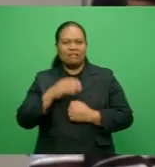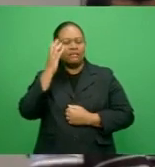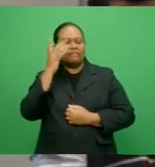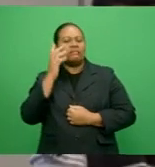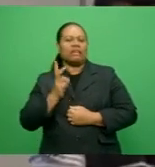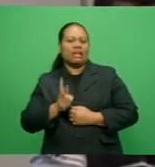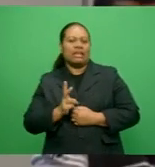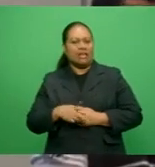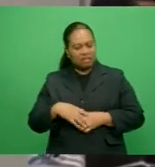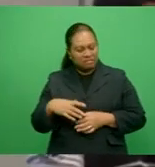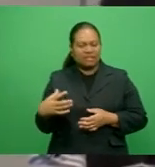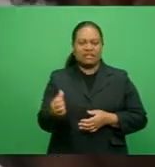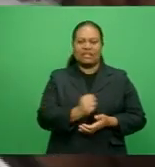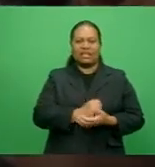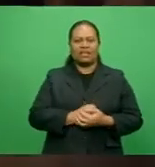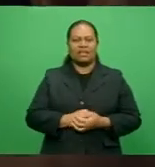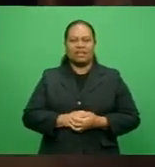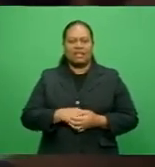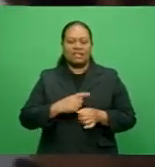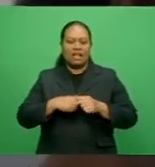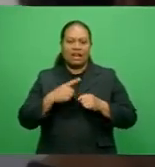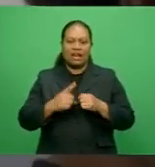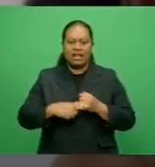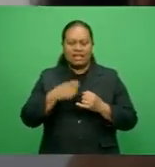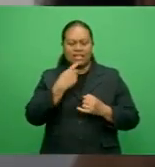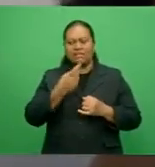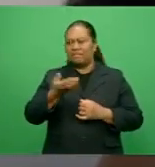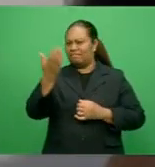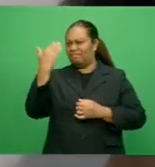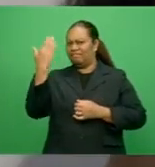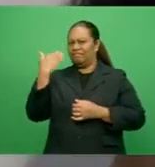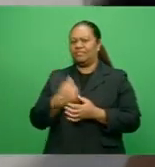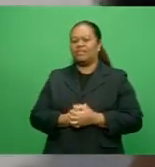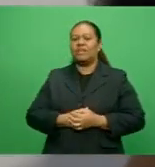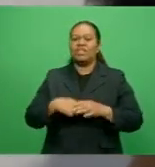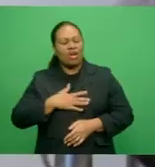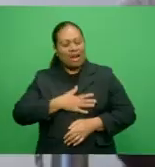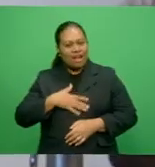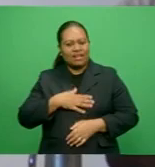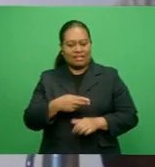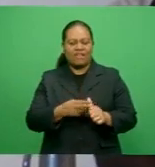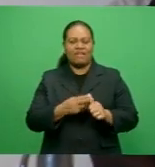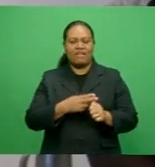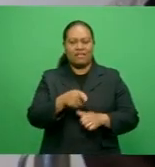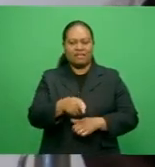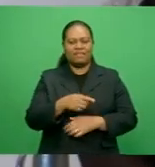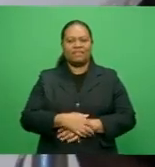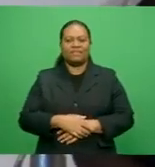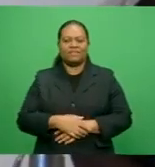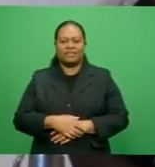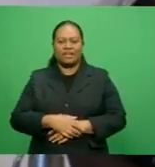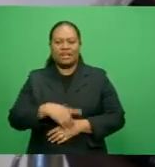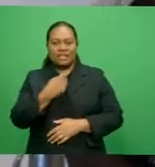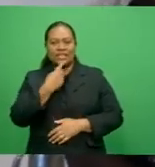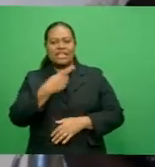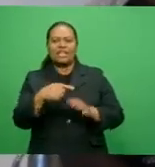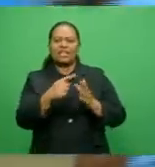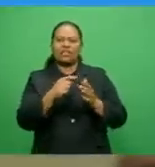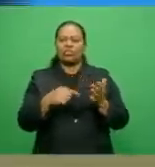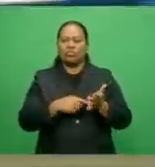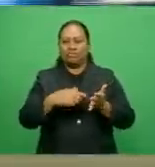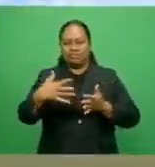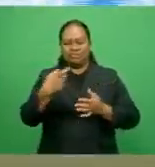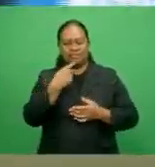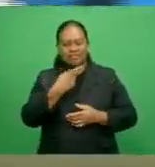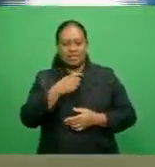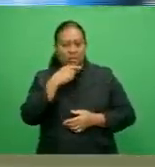opportunity. However, he says he last played sevens a year ago for the Nambua club. Even world seven star Tuai believes Sandrungu is